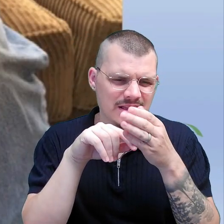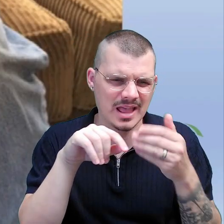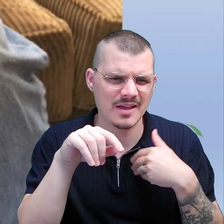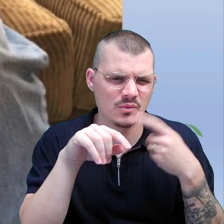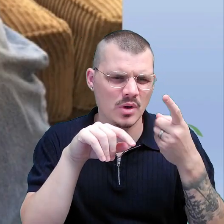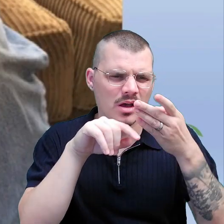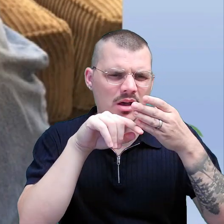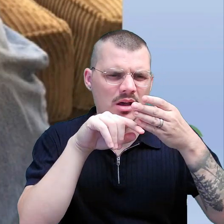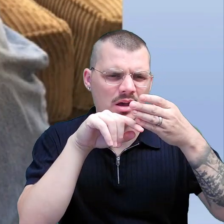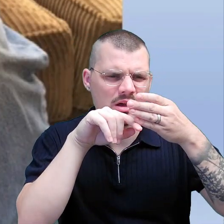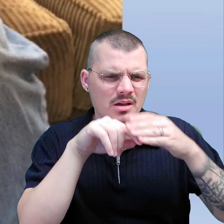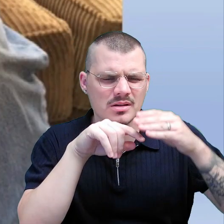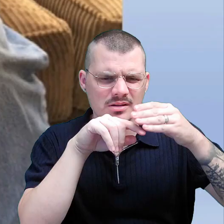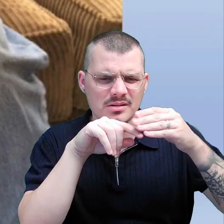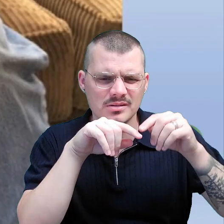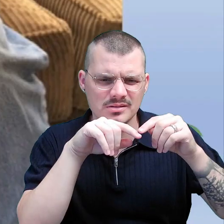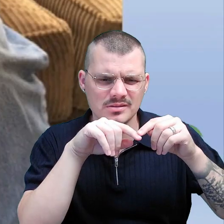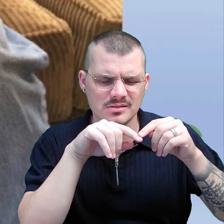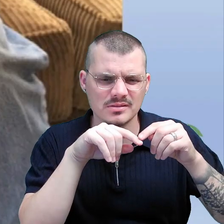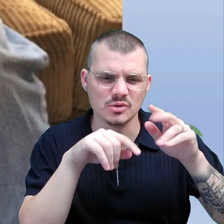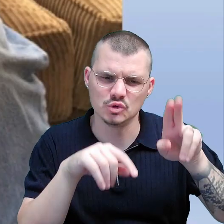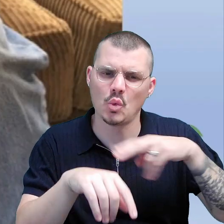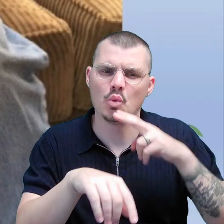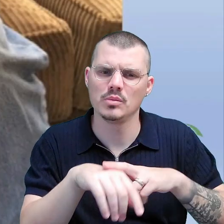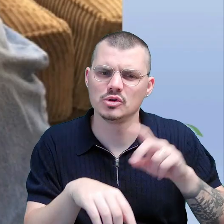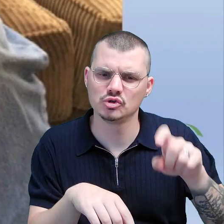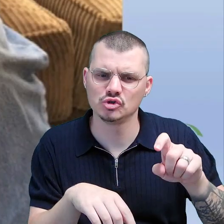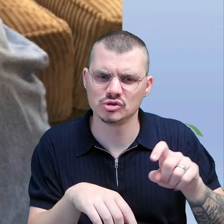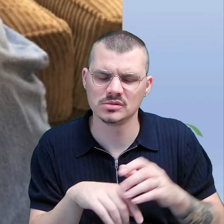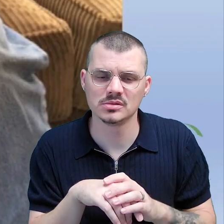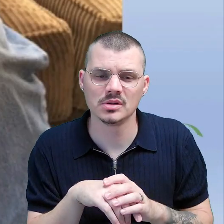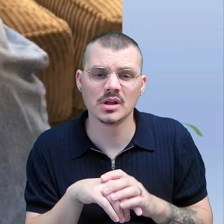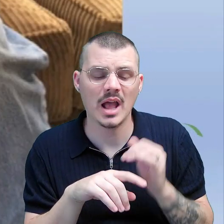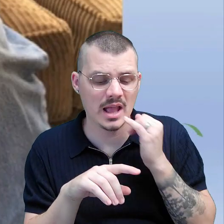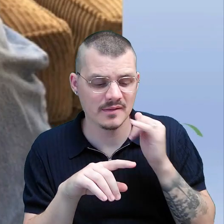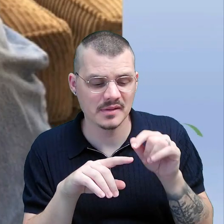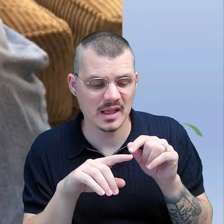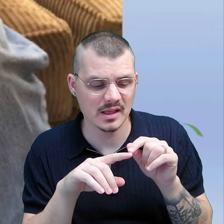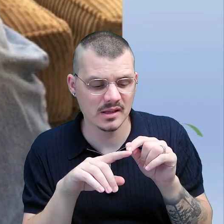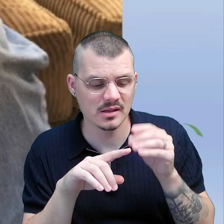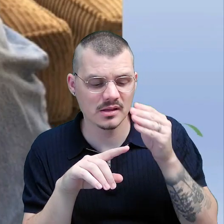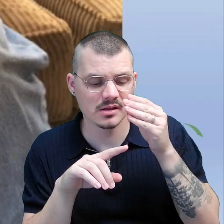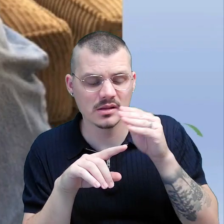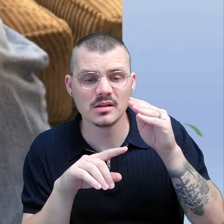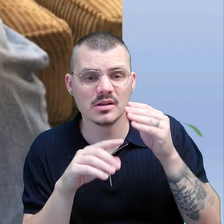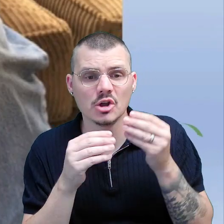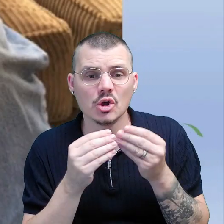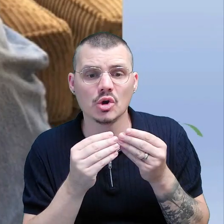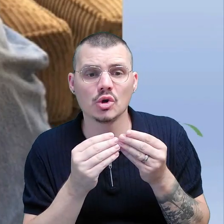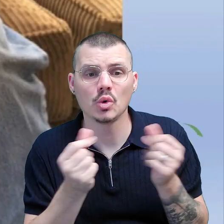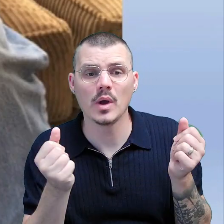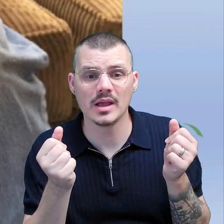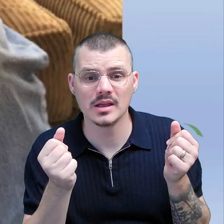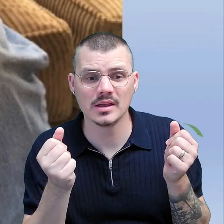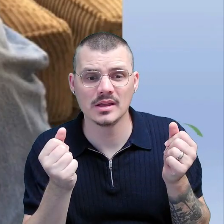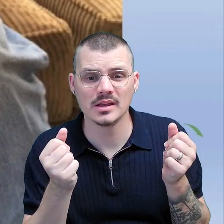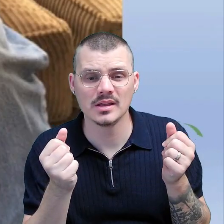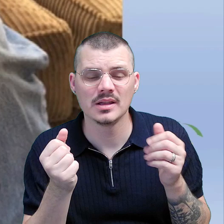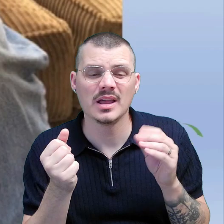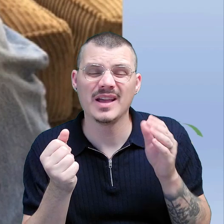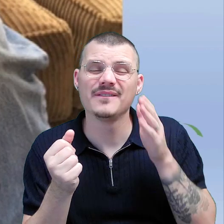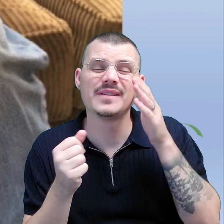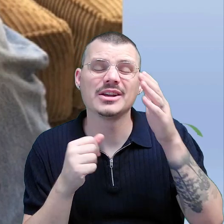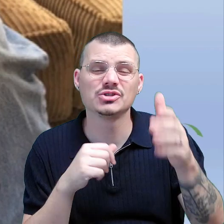divot there under normal circumstances. If that divot goes away, and eventually